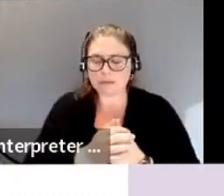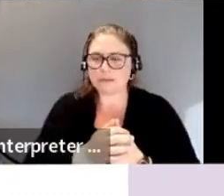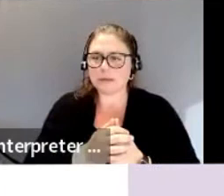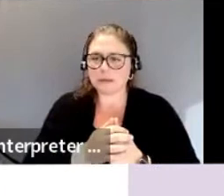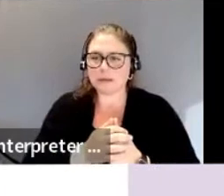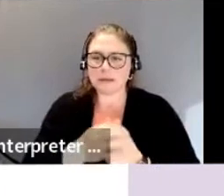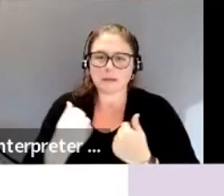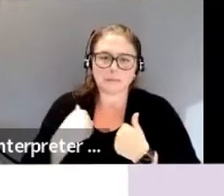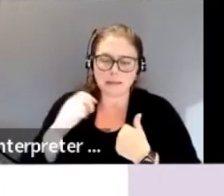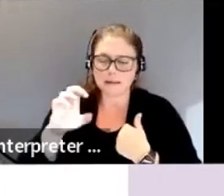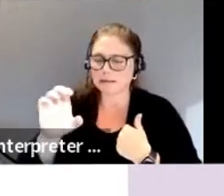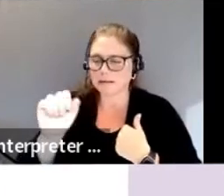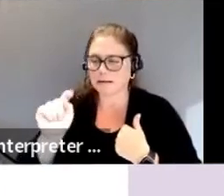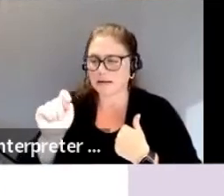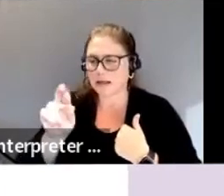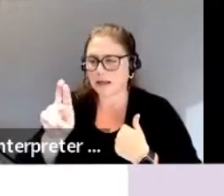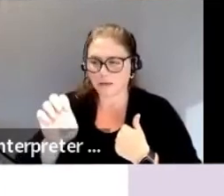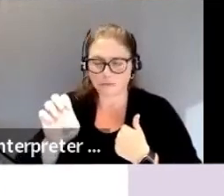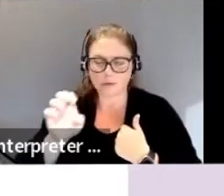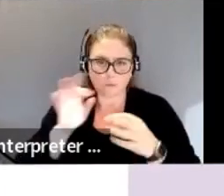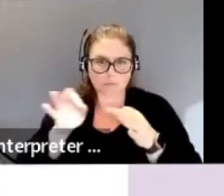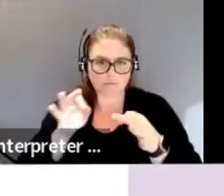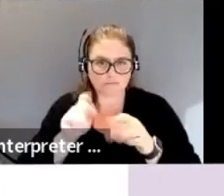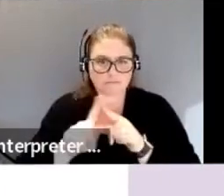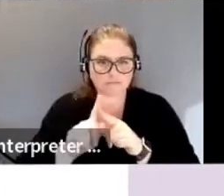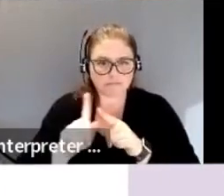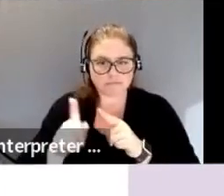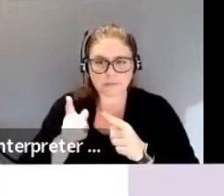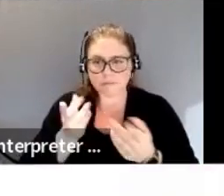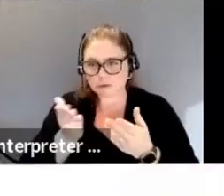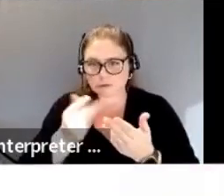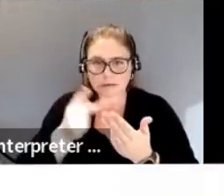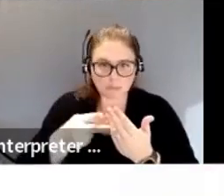definitely going to be a program for every single one of you that you can potentially take advantage of.